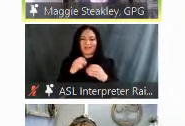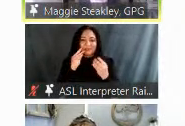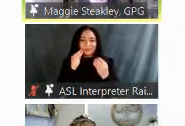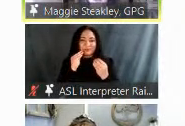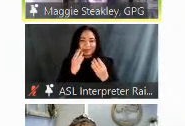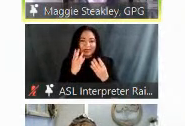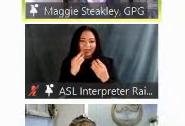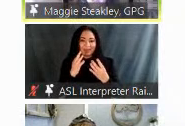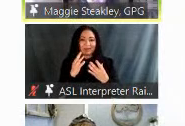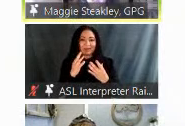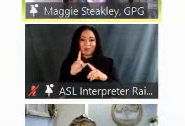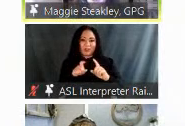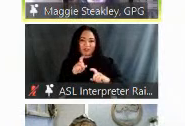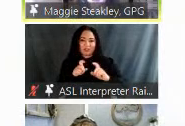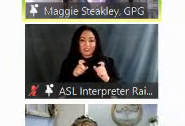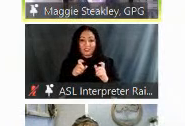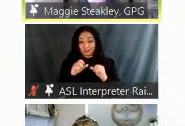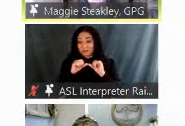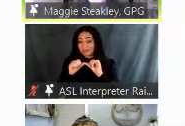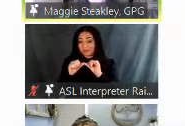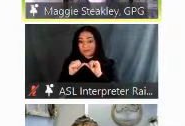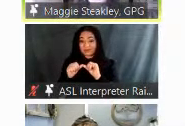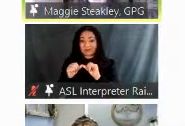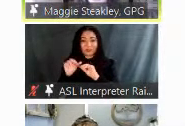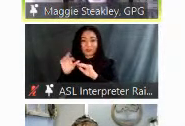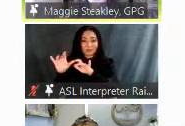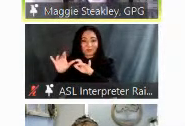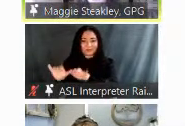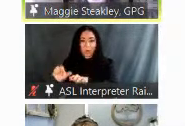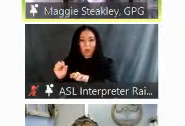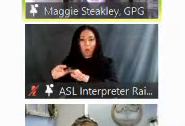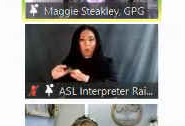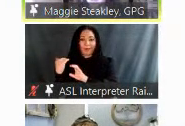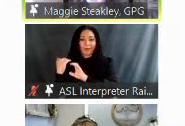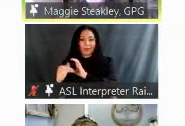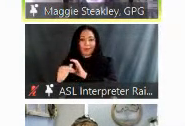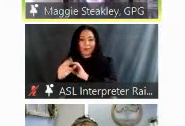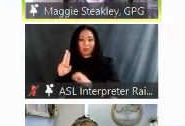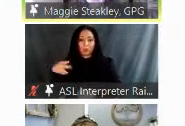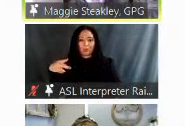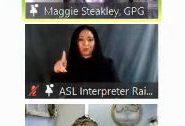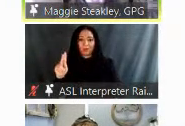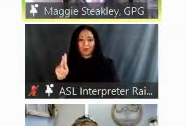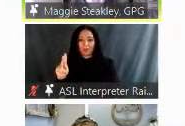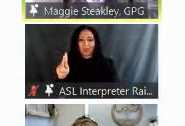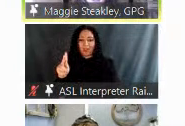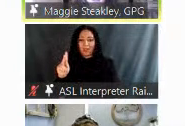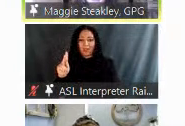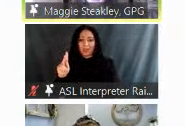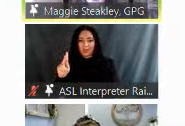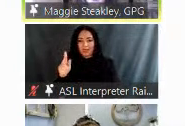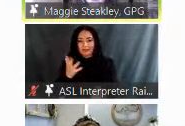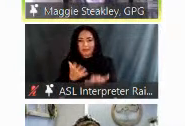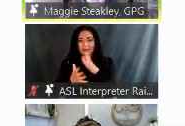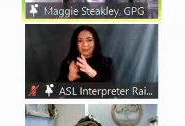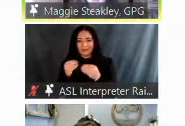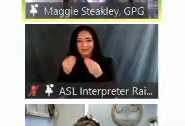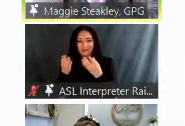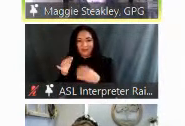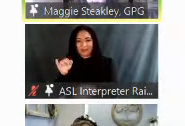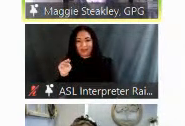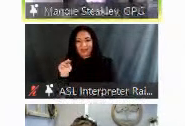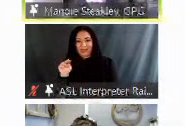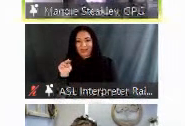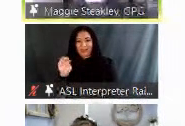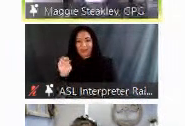you to continue to put your questions in discourse or to email the UPK mixed delivery inbox if there are additional questions that we can